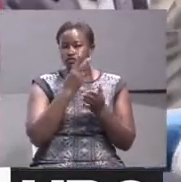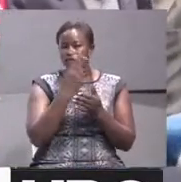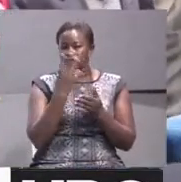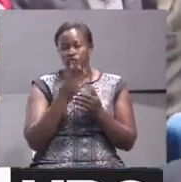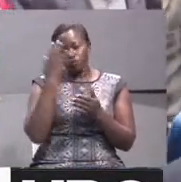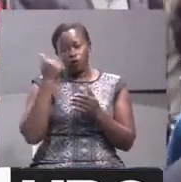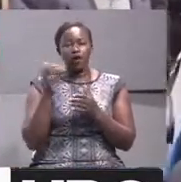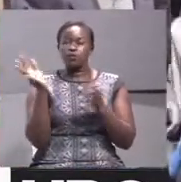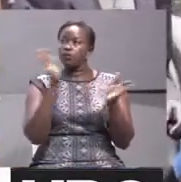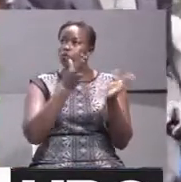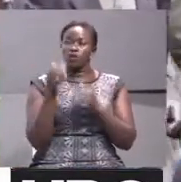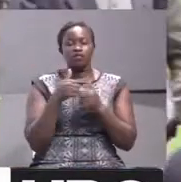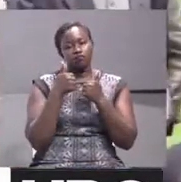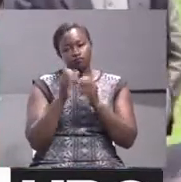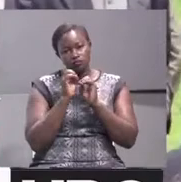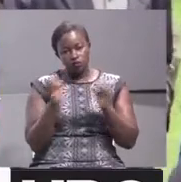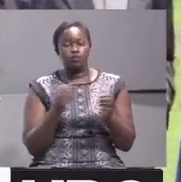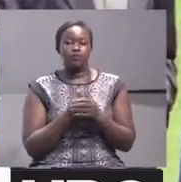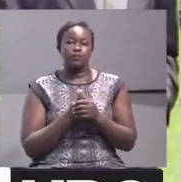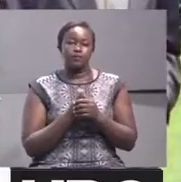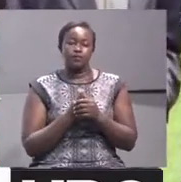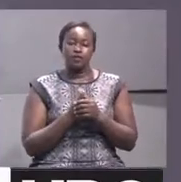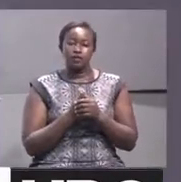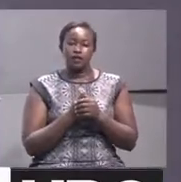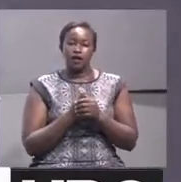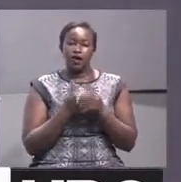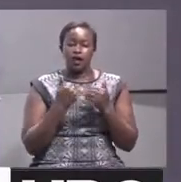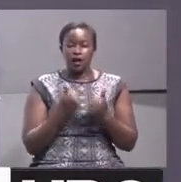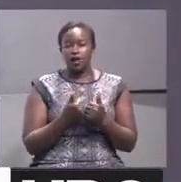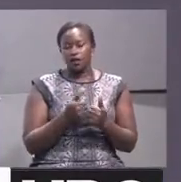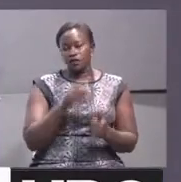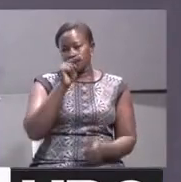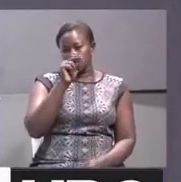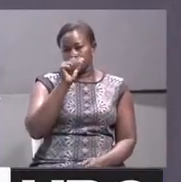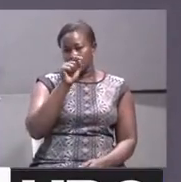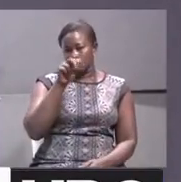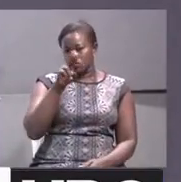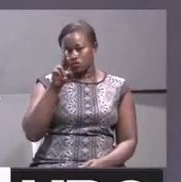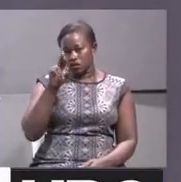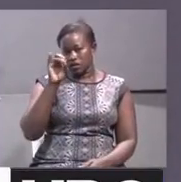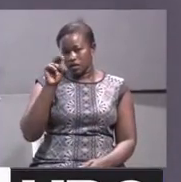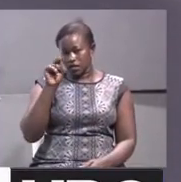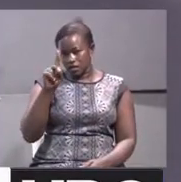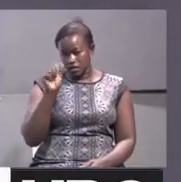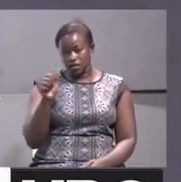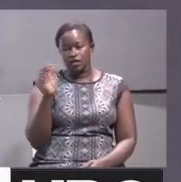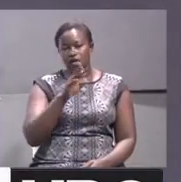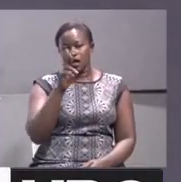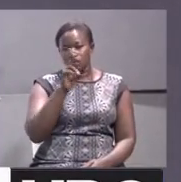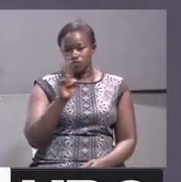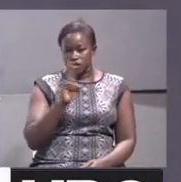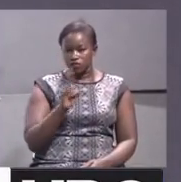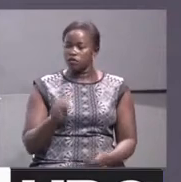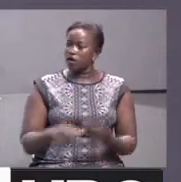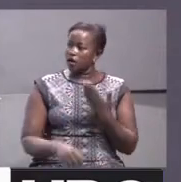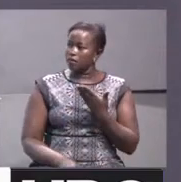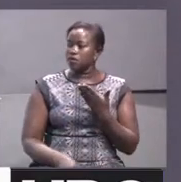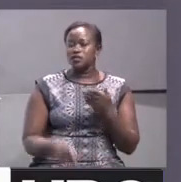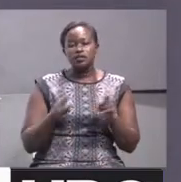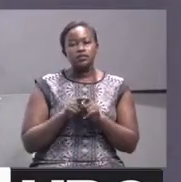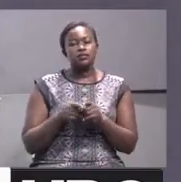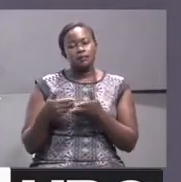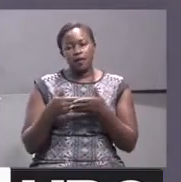The deceased have been identified as Naturinda Rachel, Kesande Lehonelia, and 5-month-old